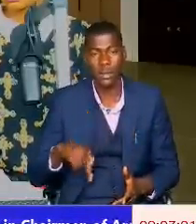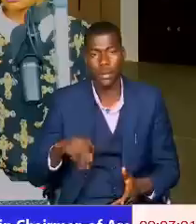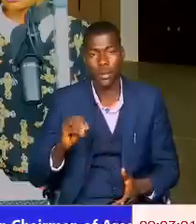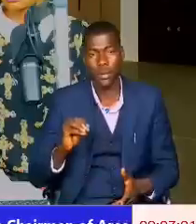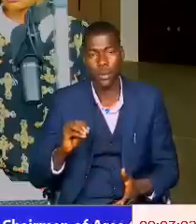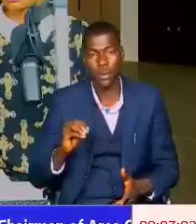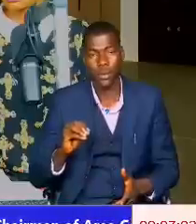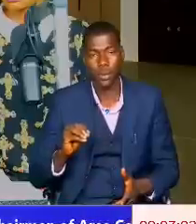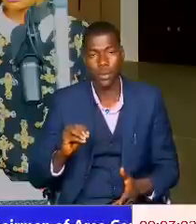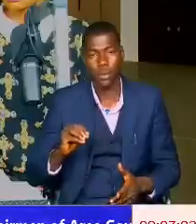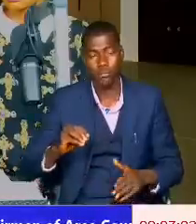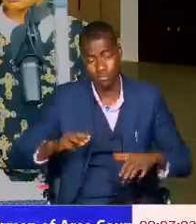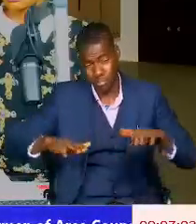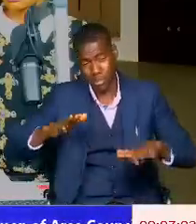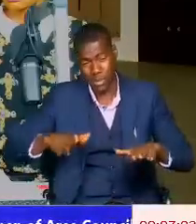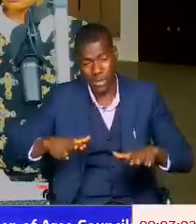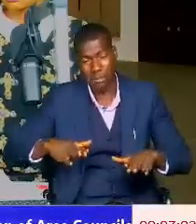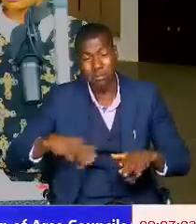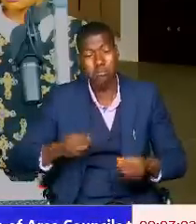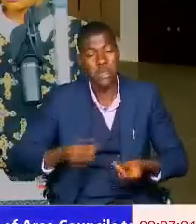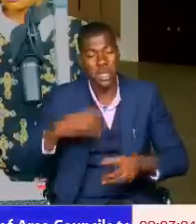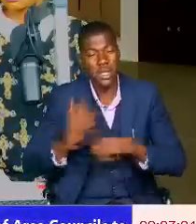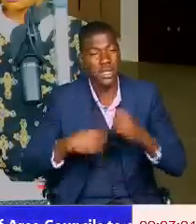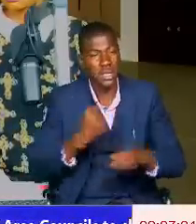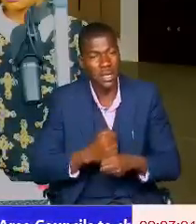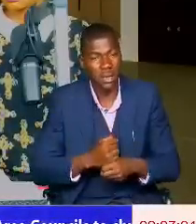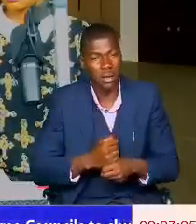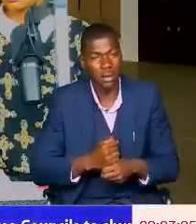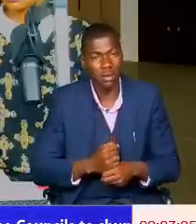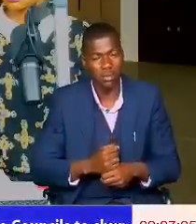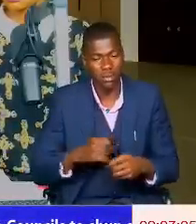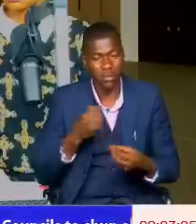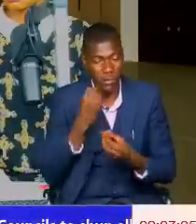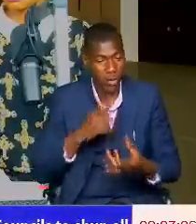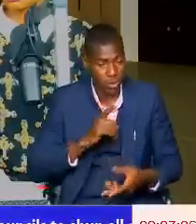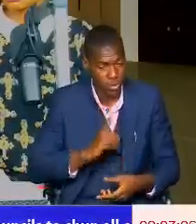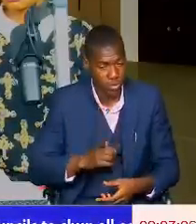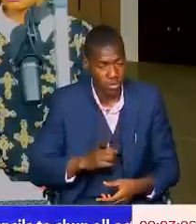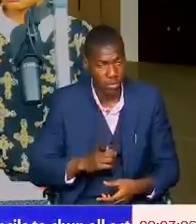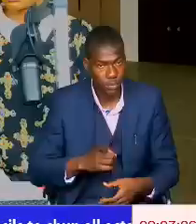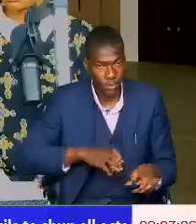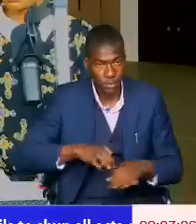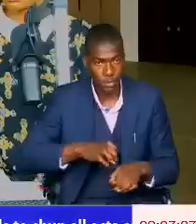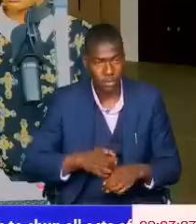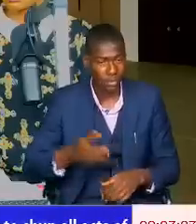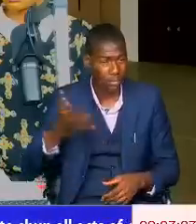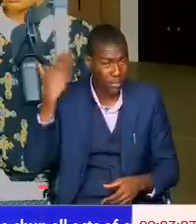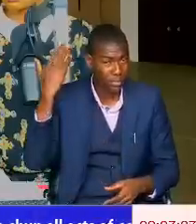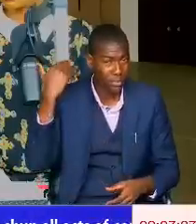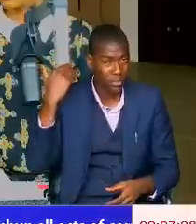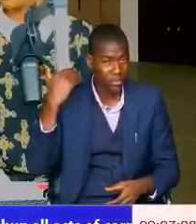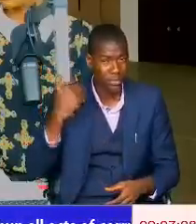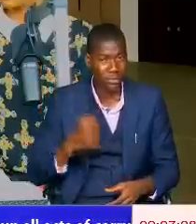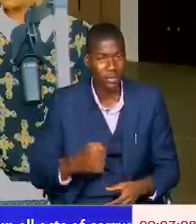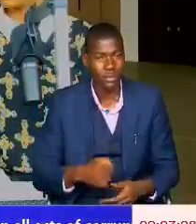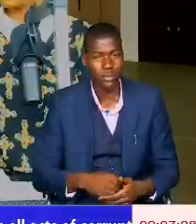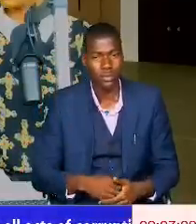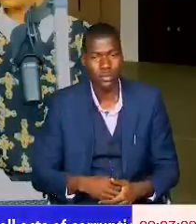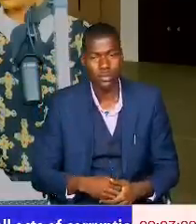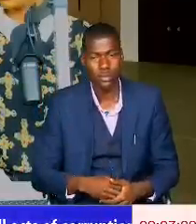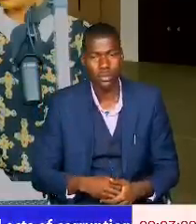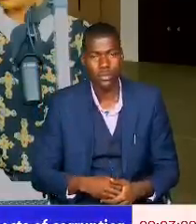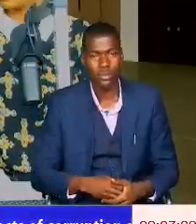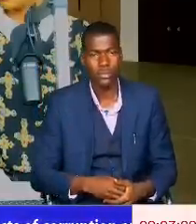years, go still remember and remind the officer, say you do so person, my course